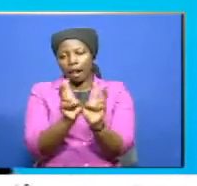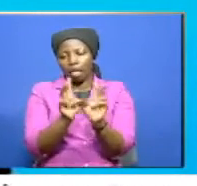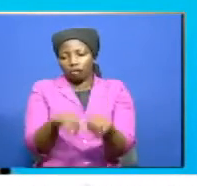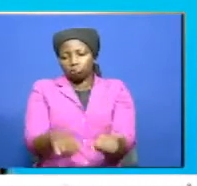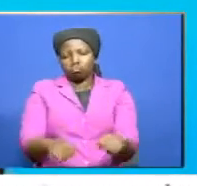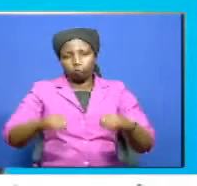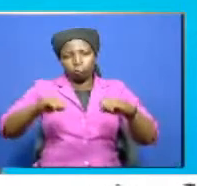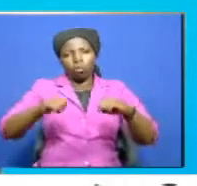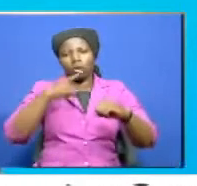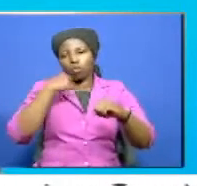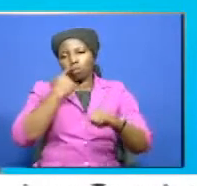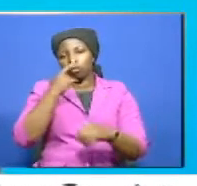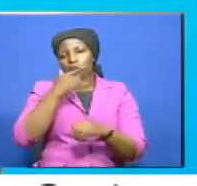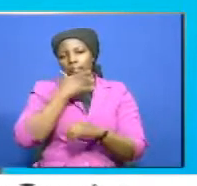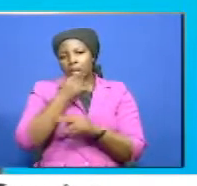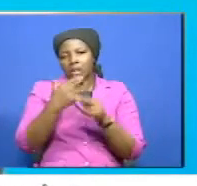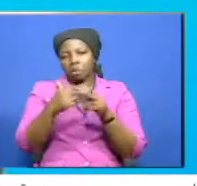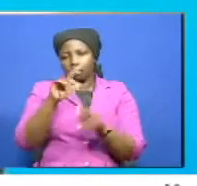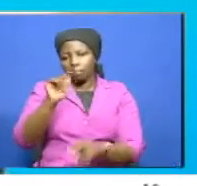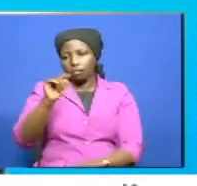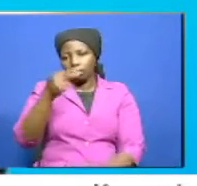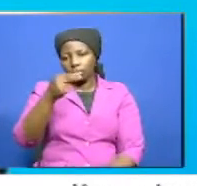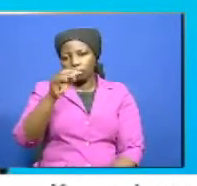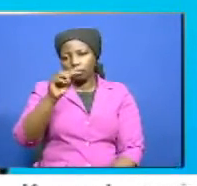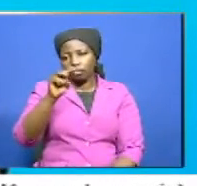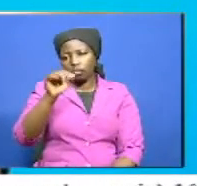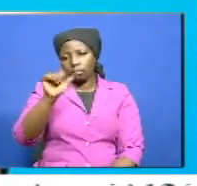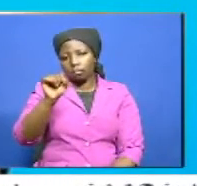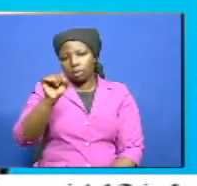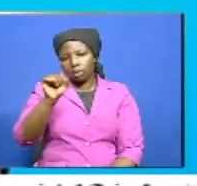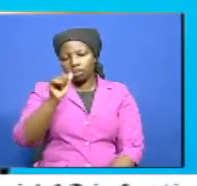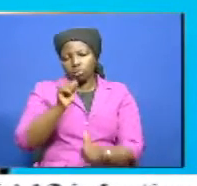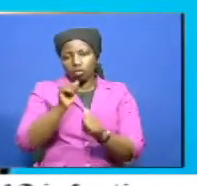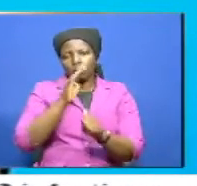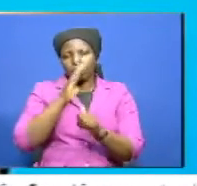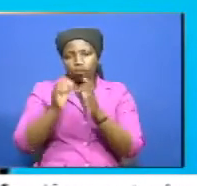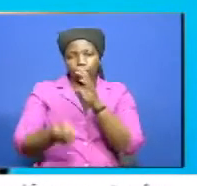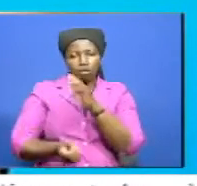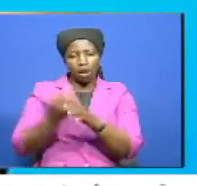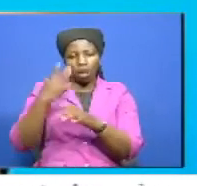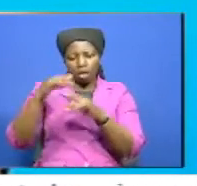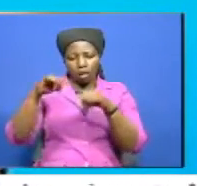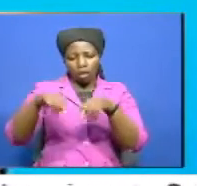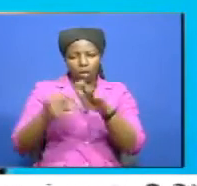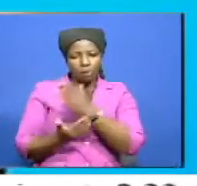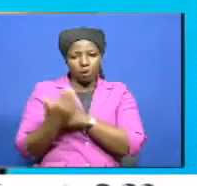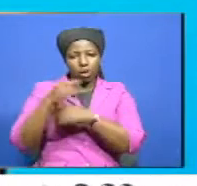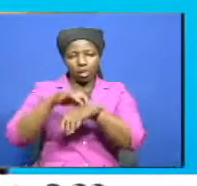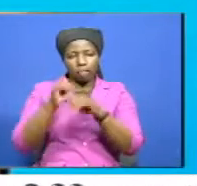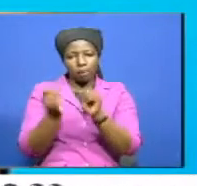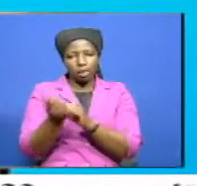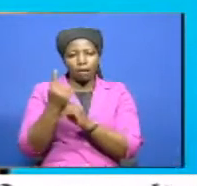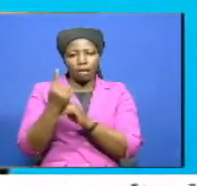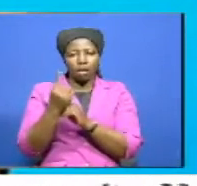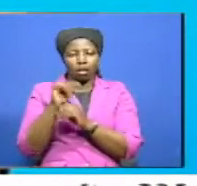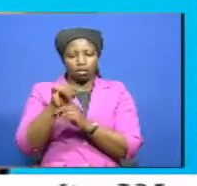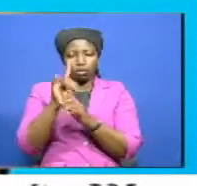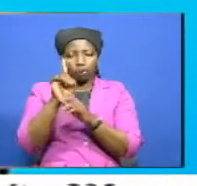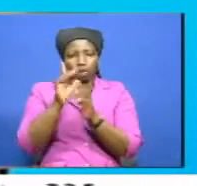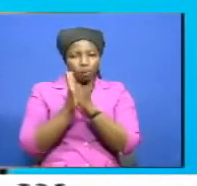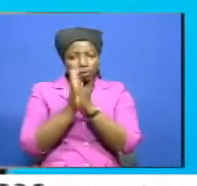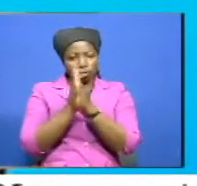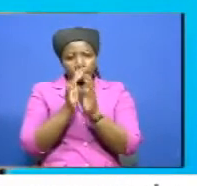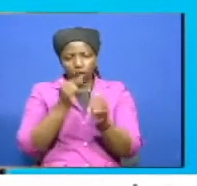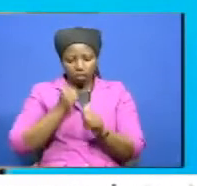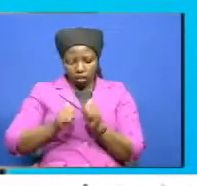Mr. Thomas Koyer is going to be inaugurated officially this morning. That's at around 11 a.m. That's one of the stories that we are going